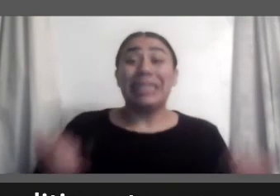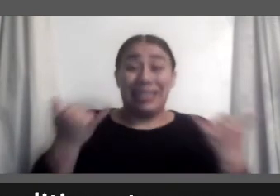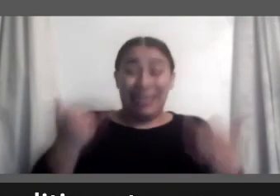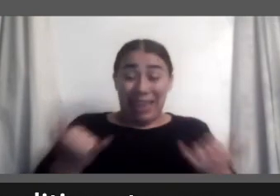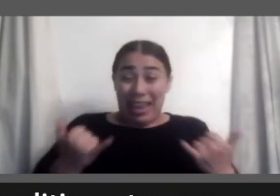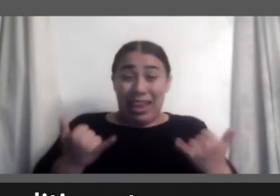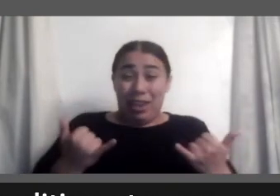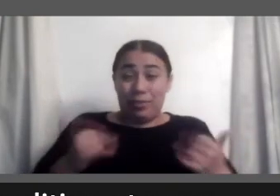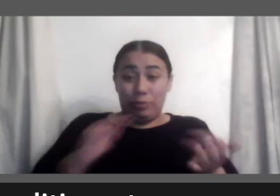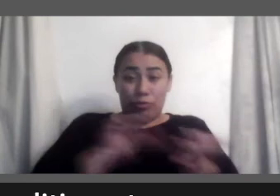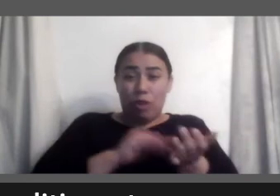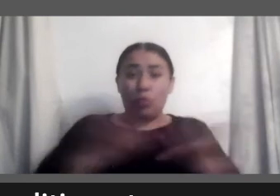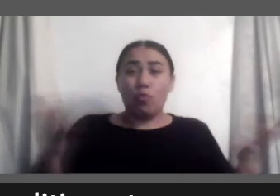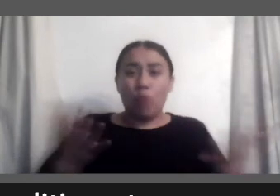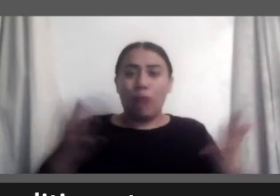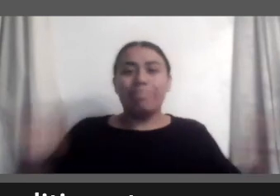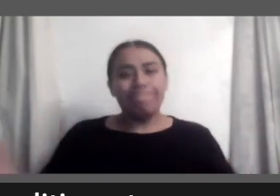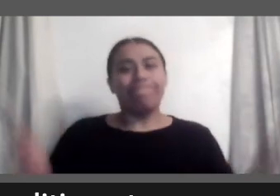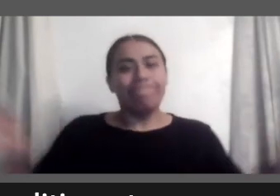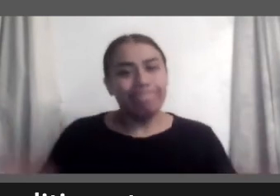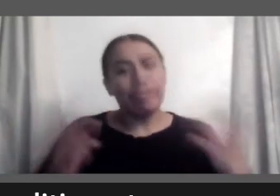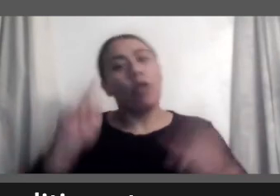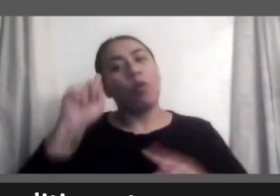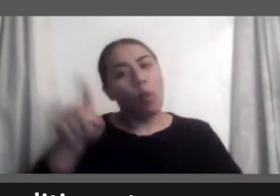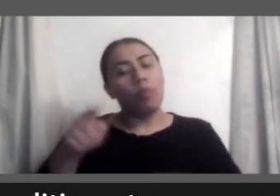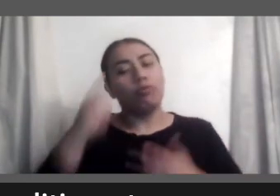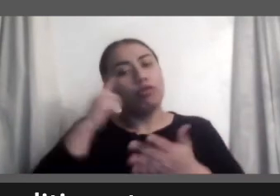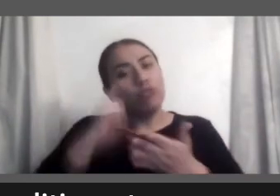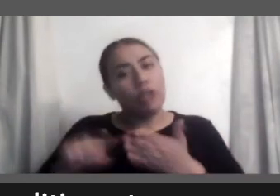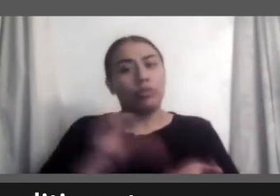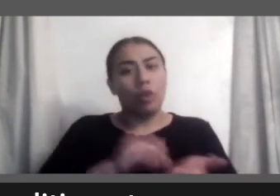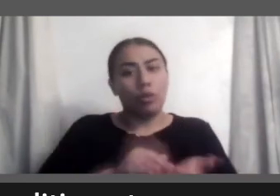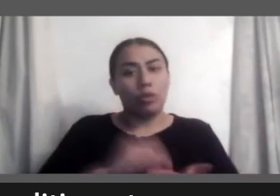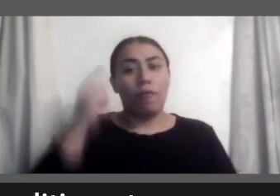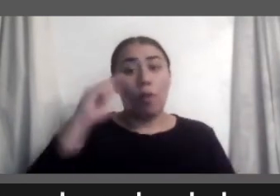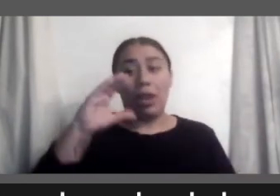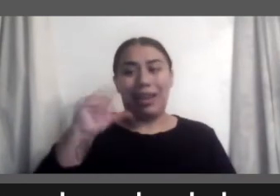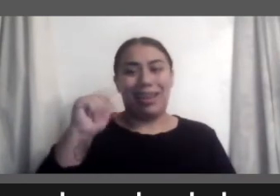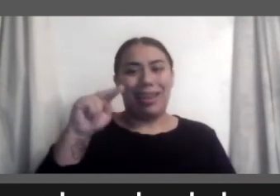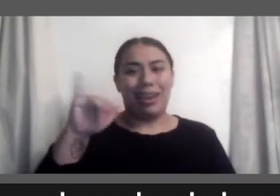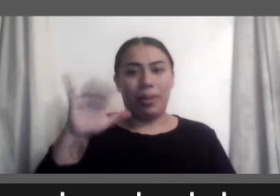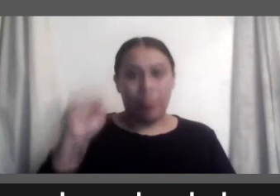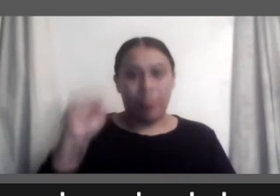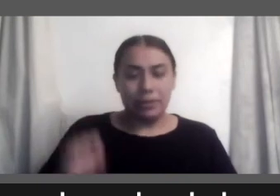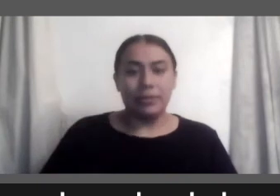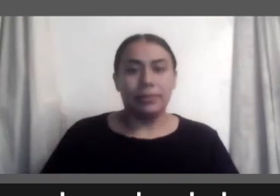is rarely one cure for any one condition, and we strongly encourage patients to use medical cannabis not